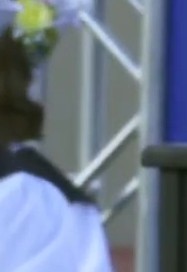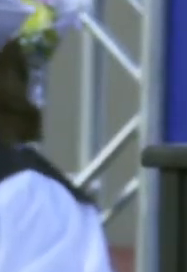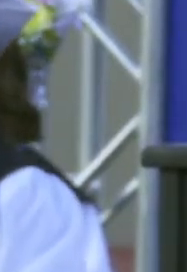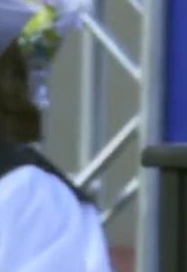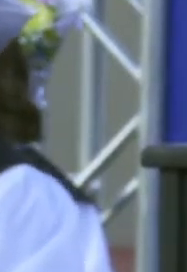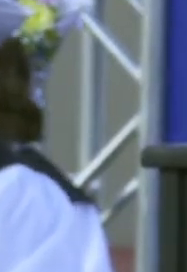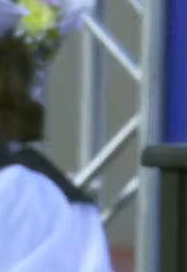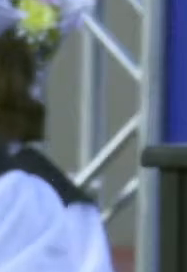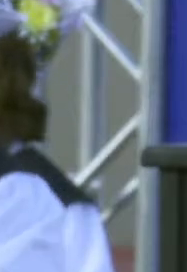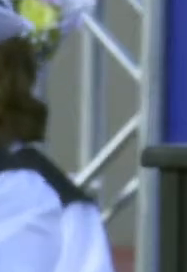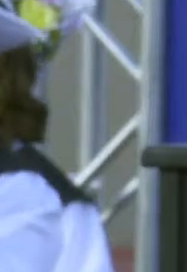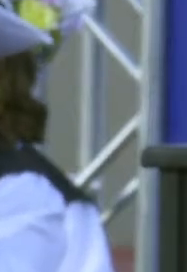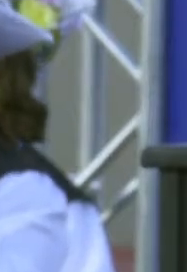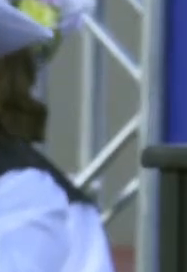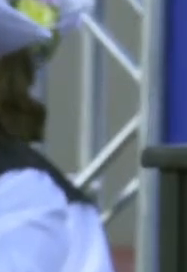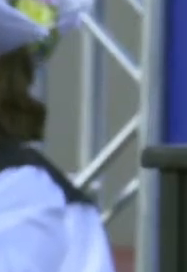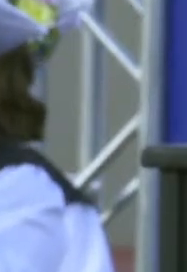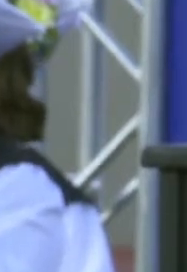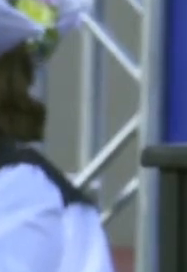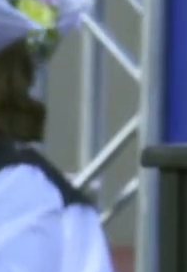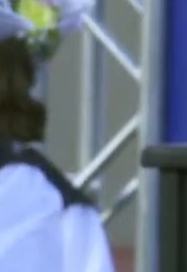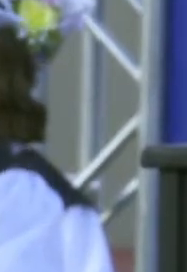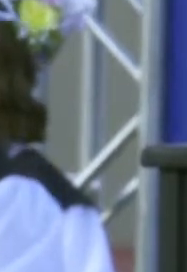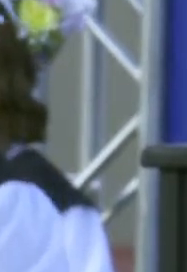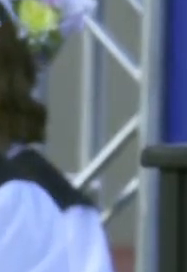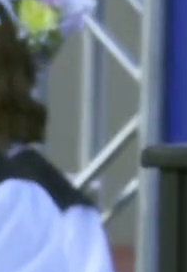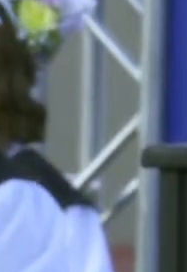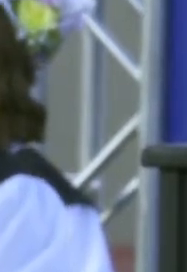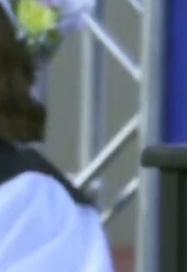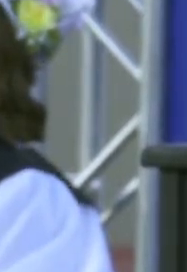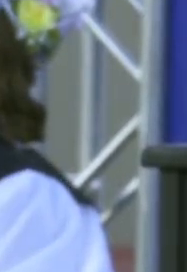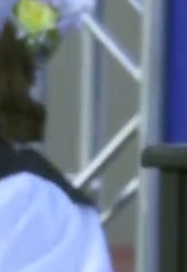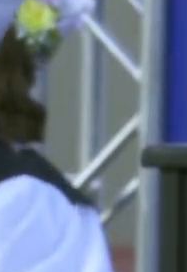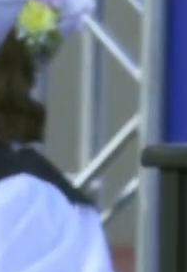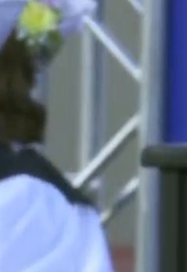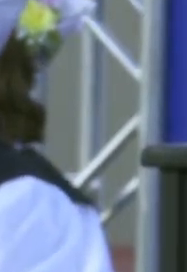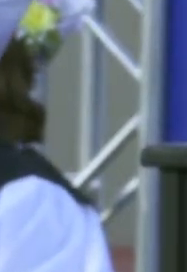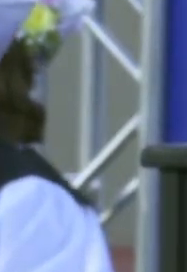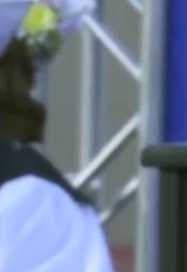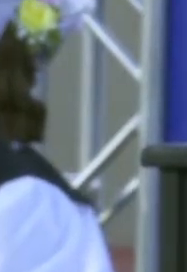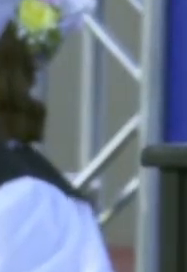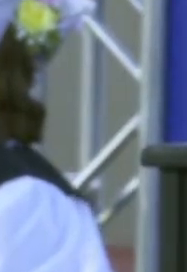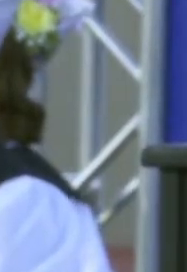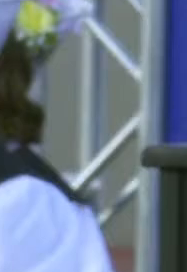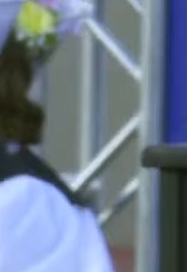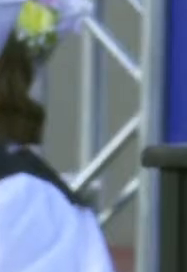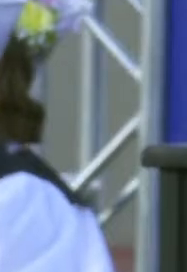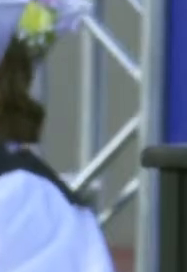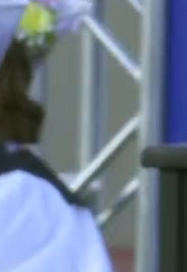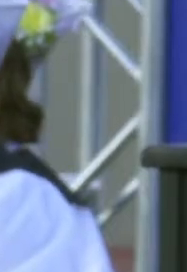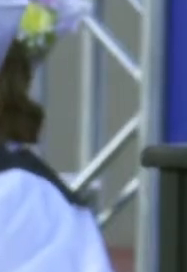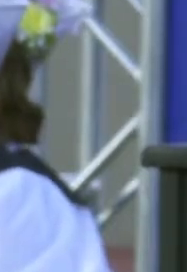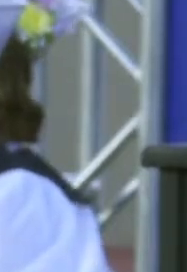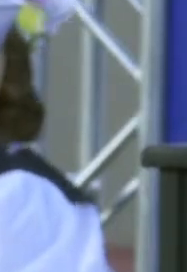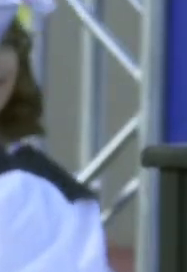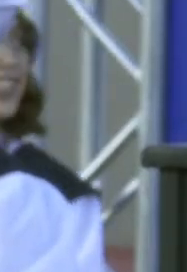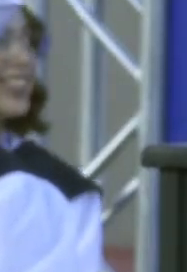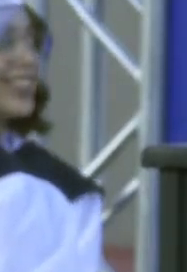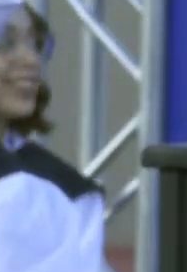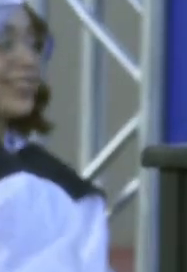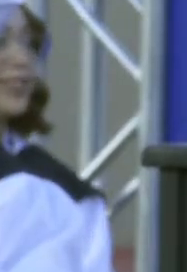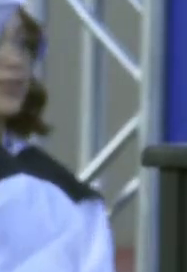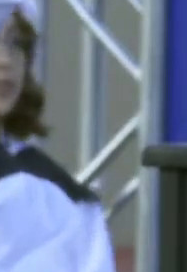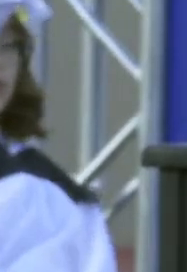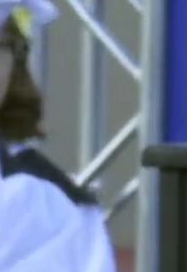graduación de este año sea una celebración inolvidable gracias a su presencia, ya que sea en persona o de forma virtual. Gracias por celebrar con